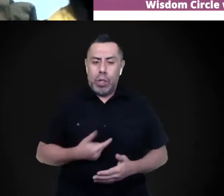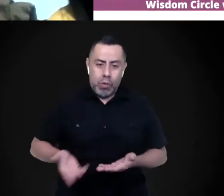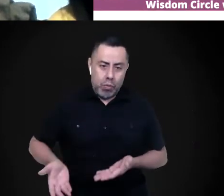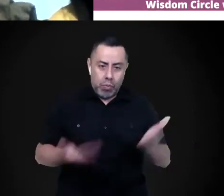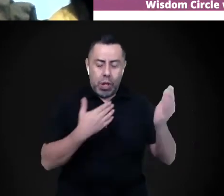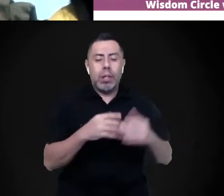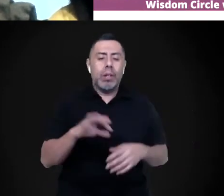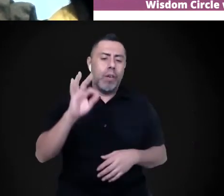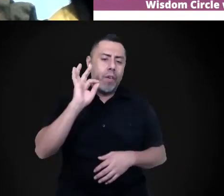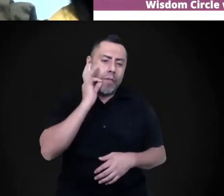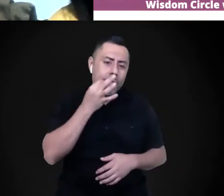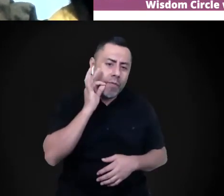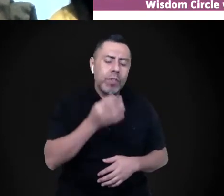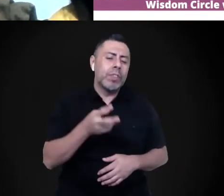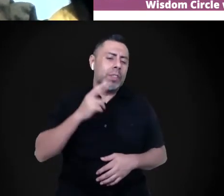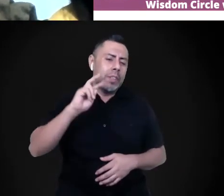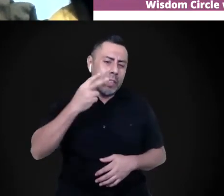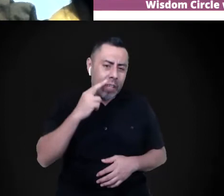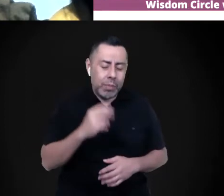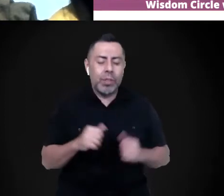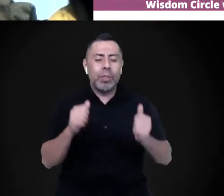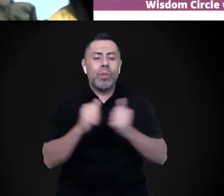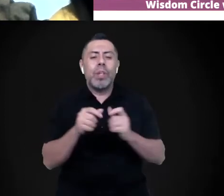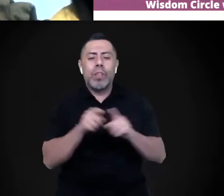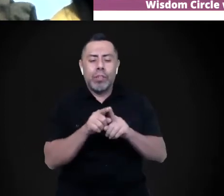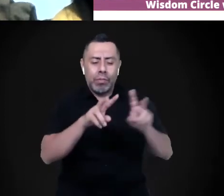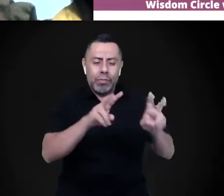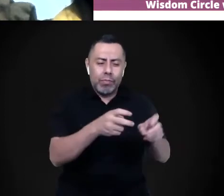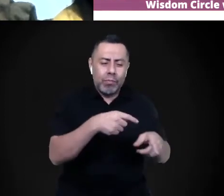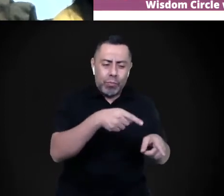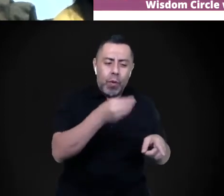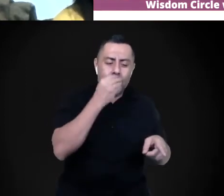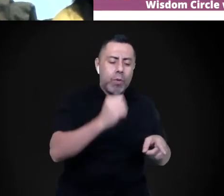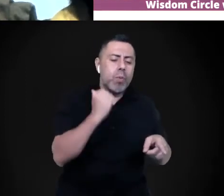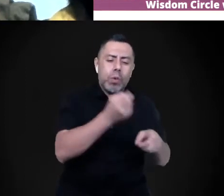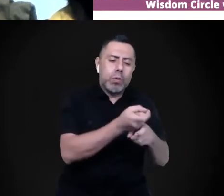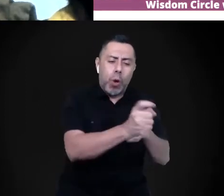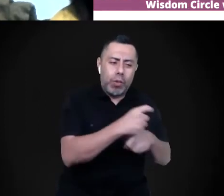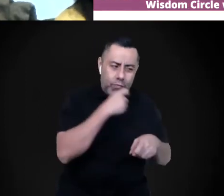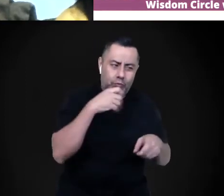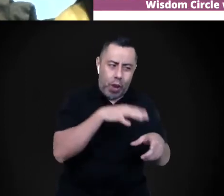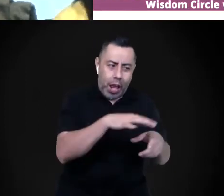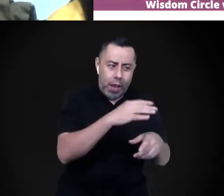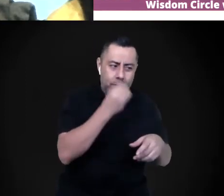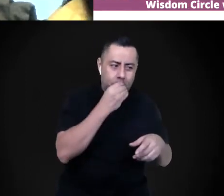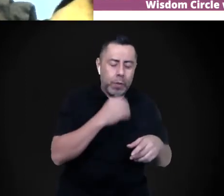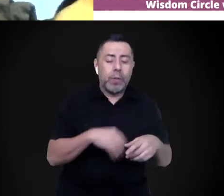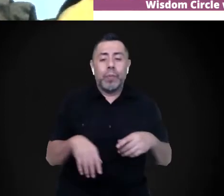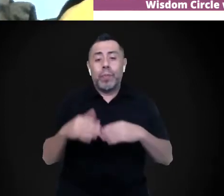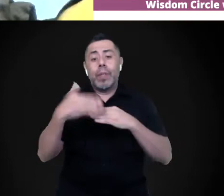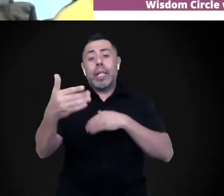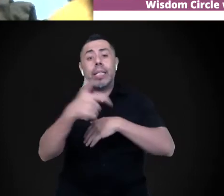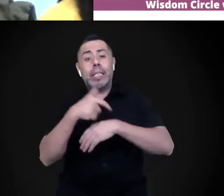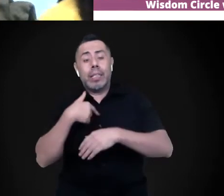non-perishables and really fun stuff. The next round, I got a vision for all the elders on Black Mountain. Guess what